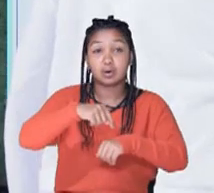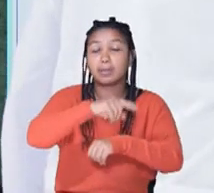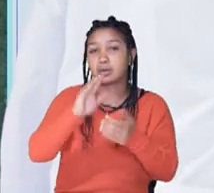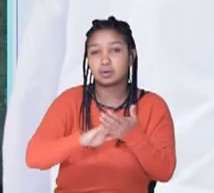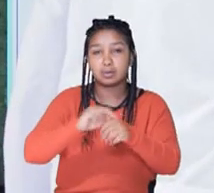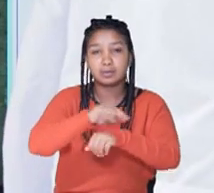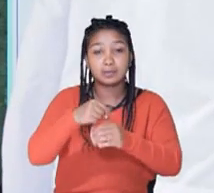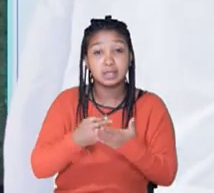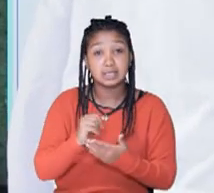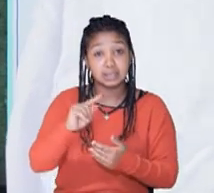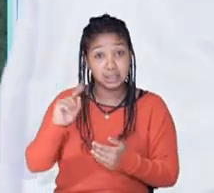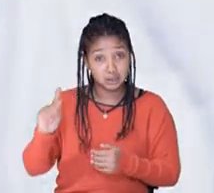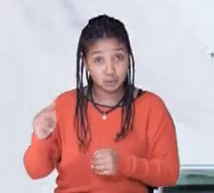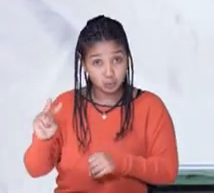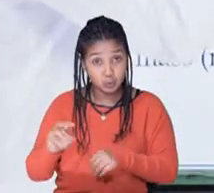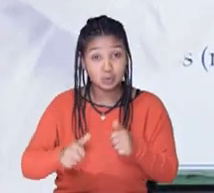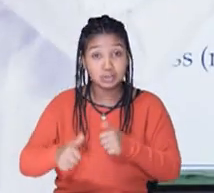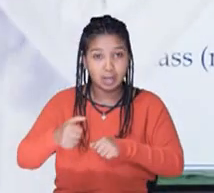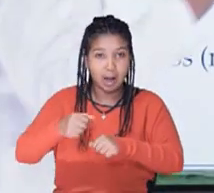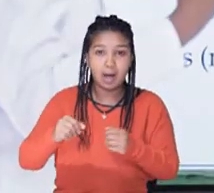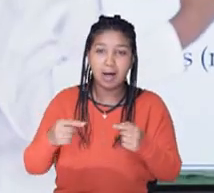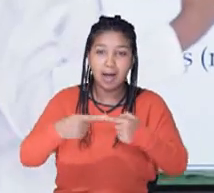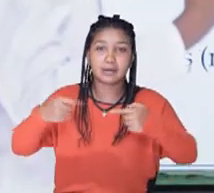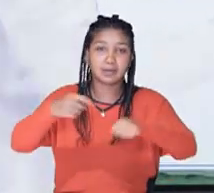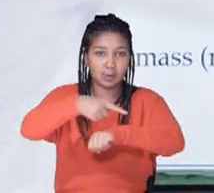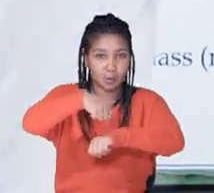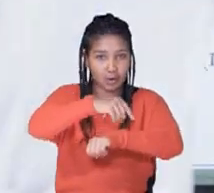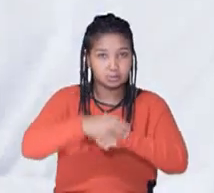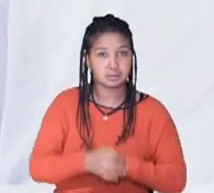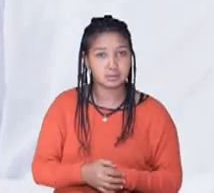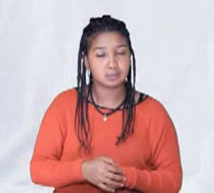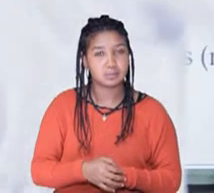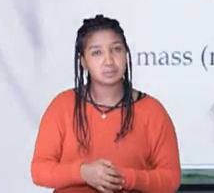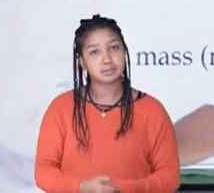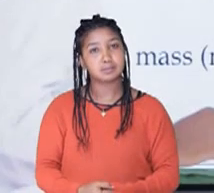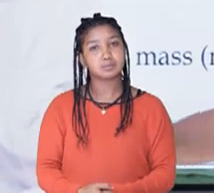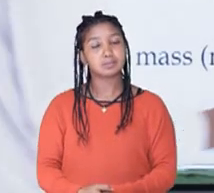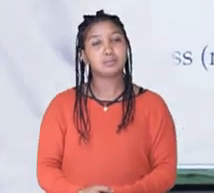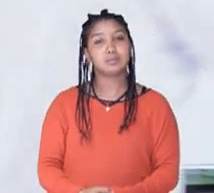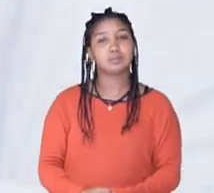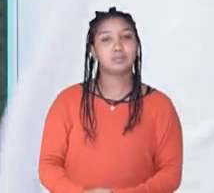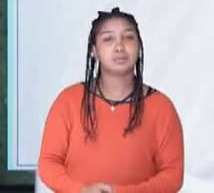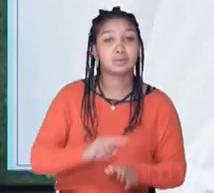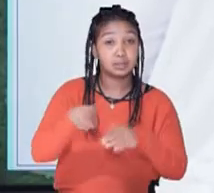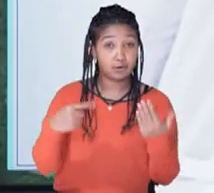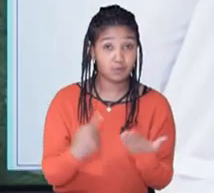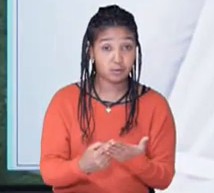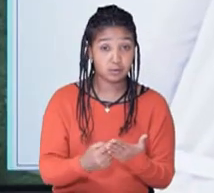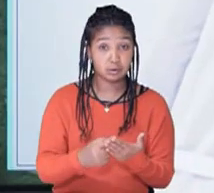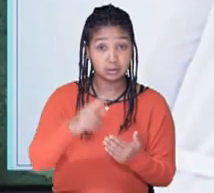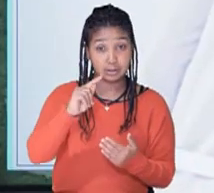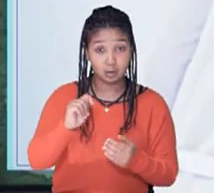clockwise, and there is a tension T2 which is acting anti-clockwise, tends to rotate this anti-clockwise. Therefore,